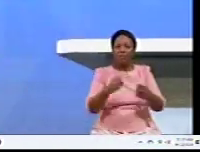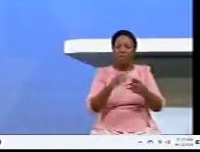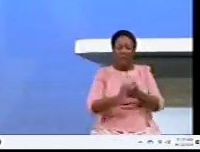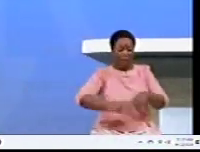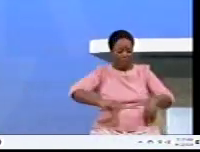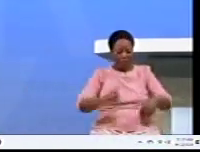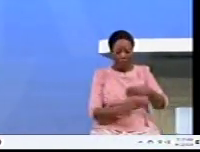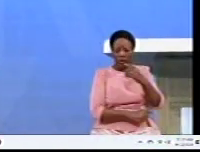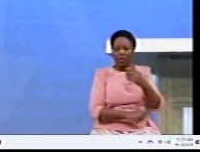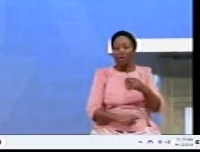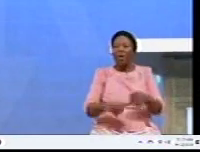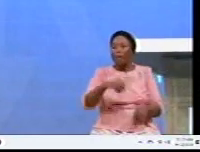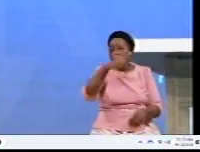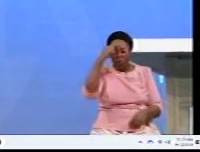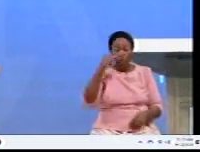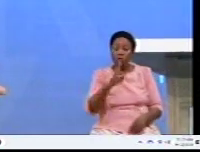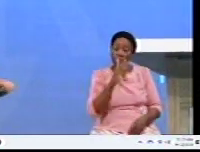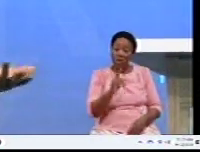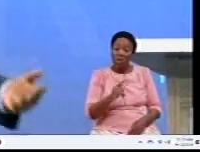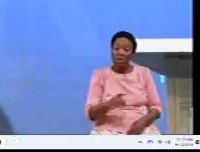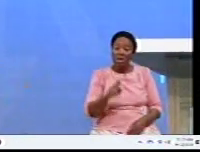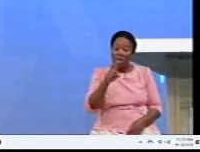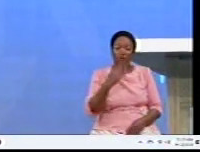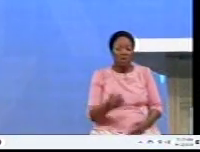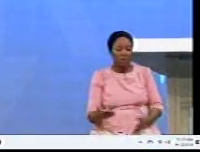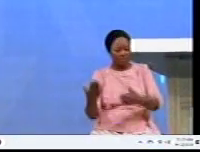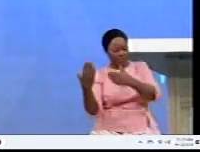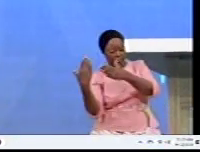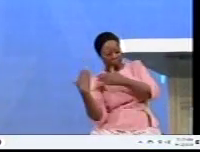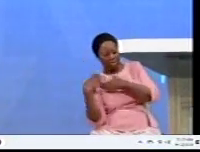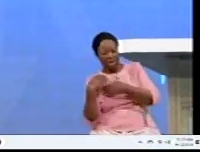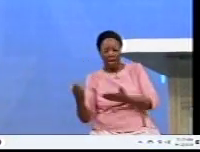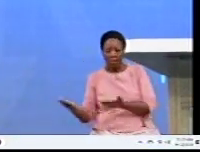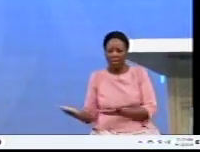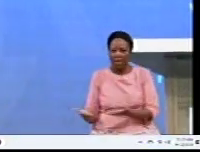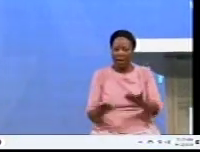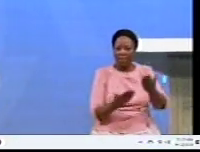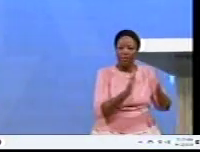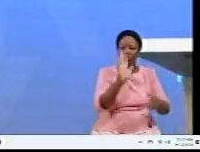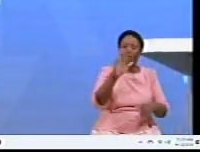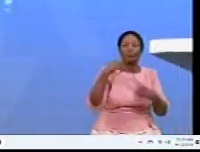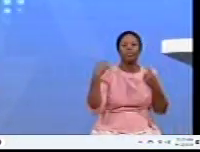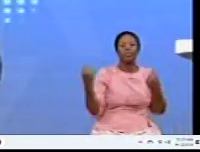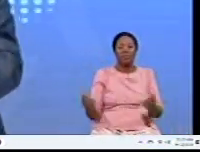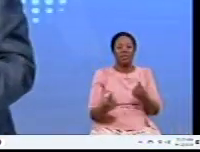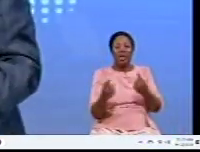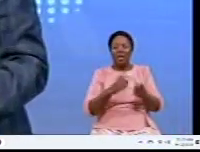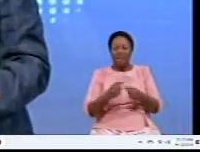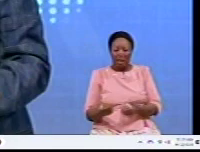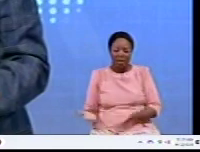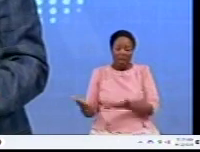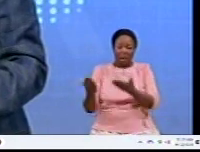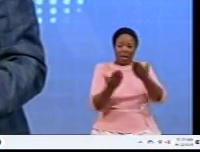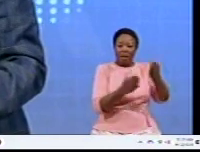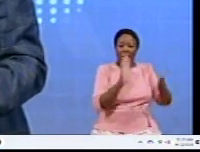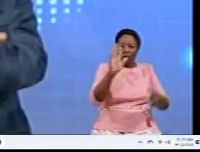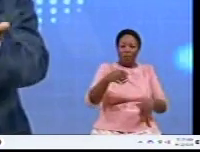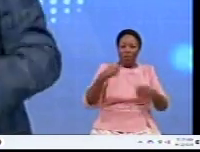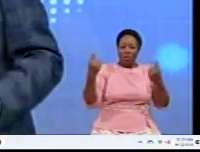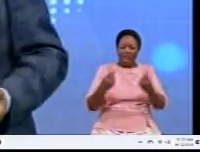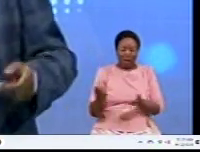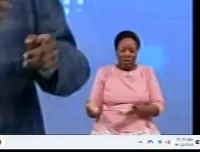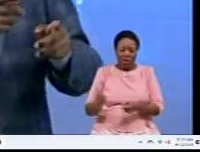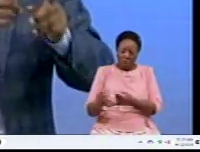because actually he was bearing your sin, and he bears your sin to carry